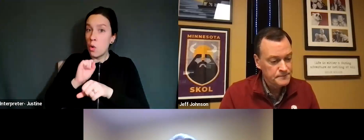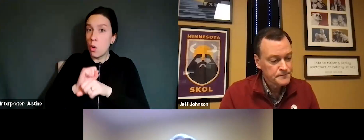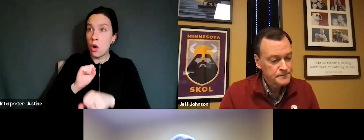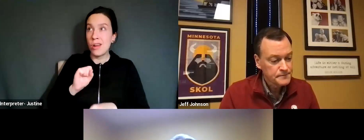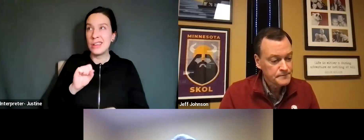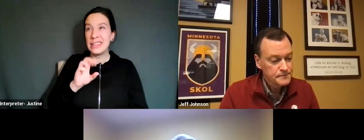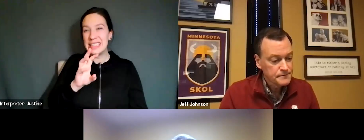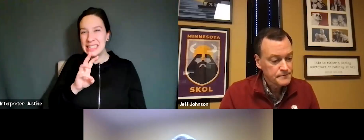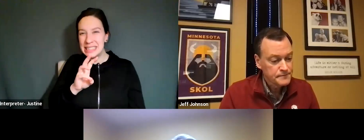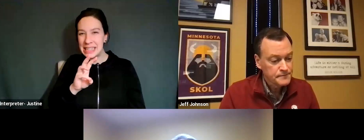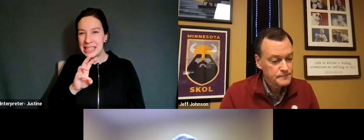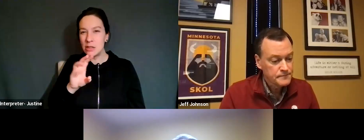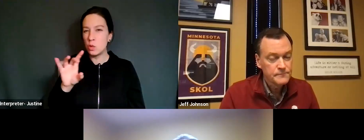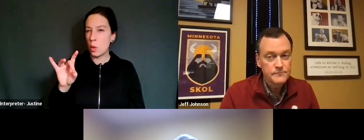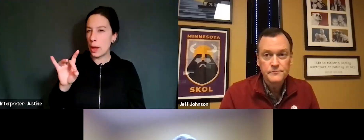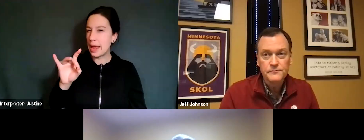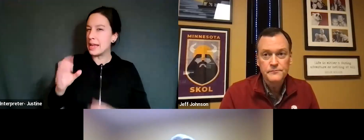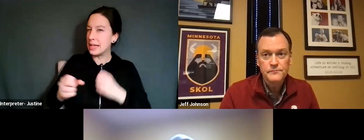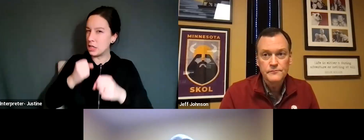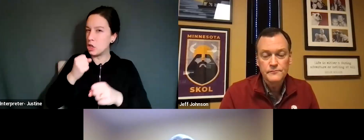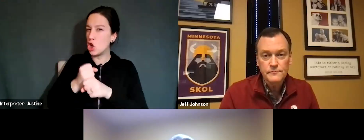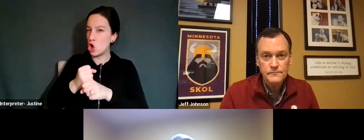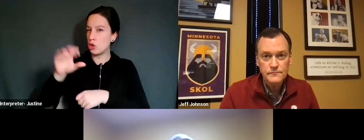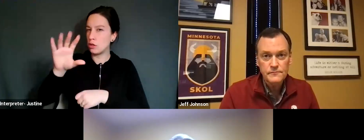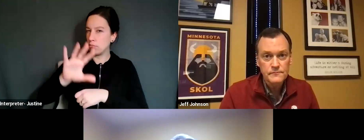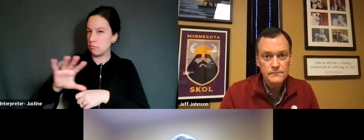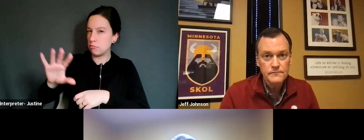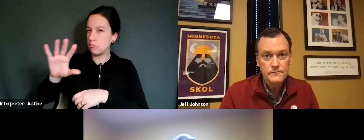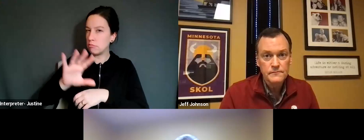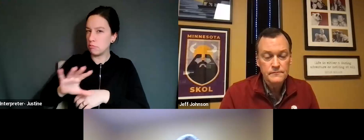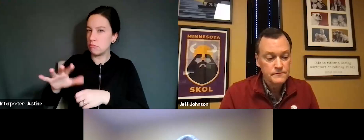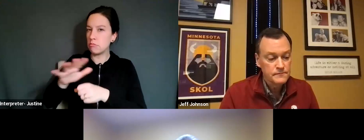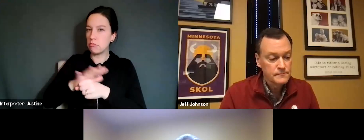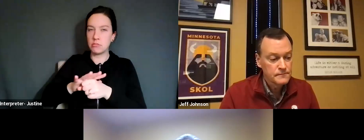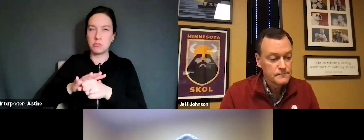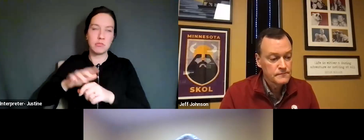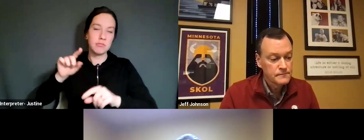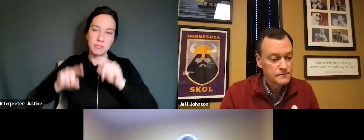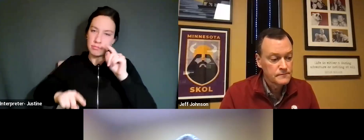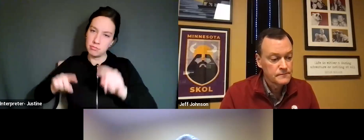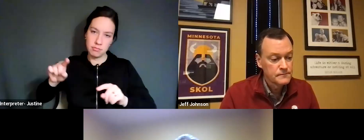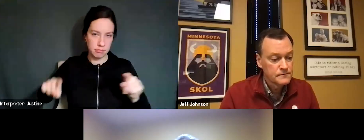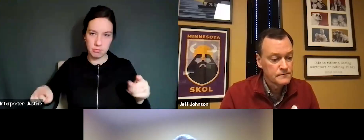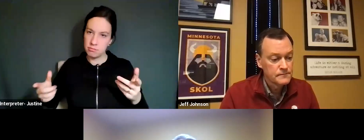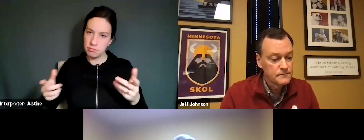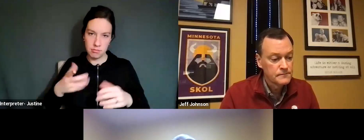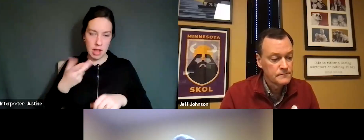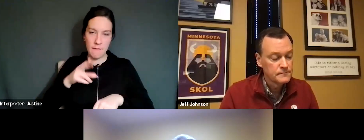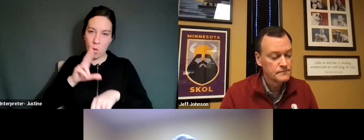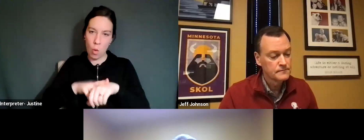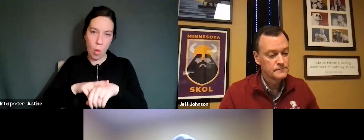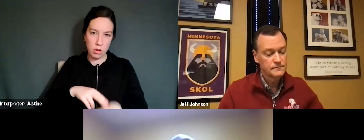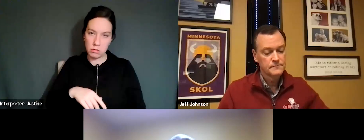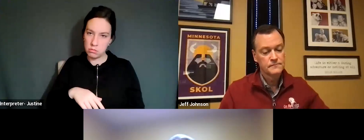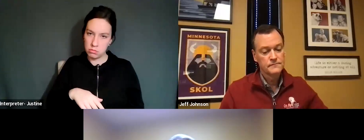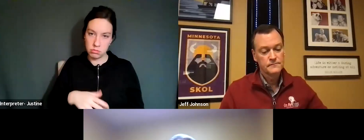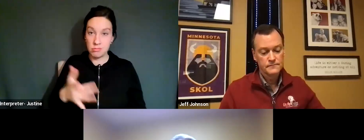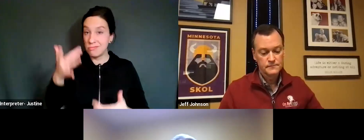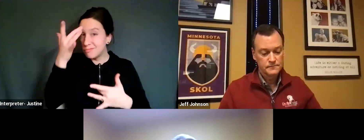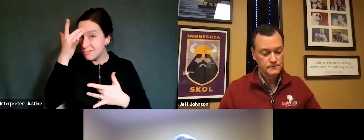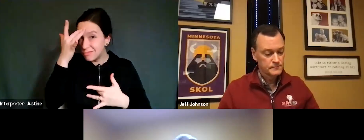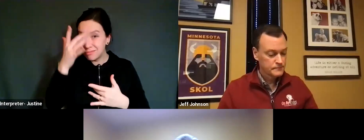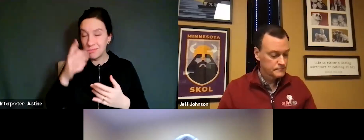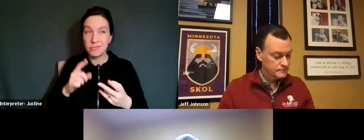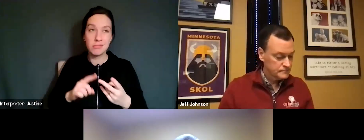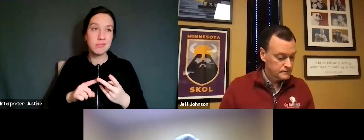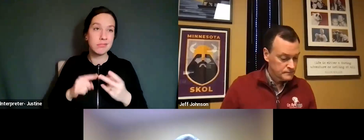6 to 8 years in a facility. Obviously, there's a lot of variables with that, just like with all of our placements, any kind of illness, injury,